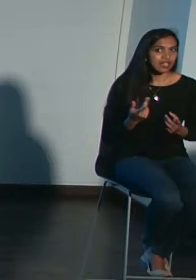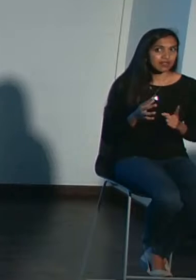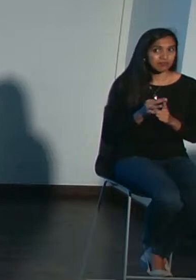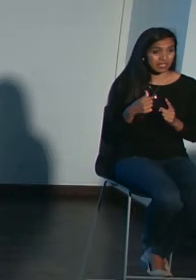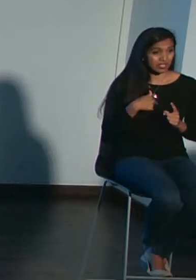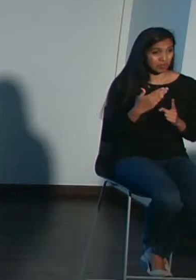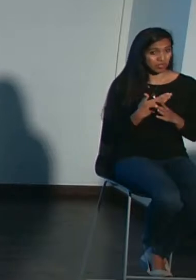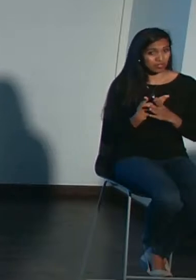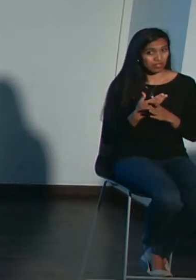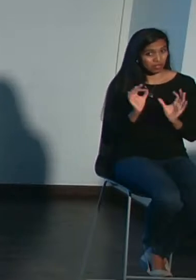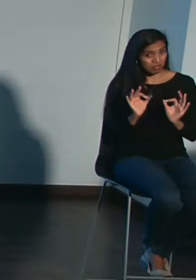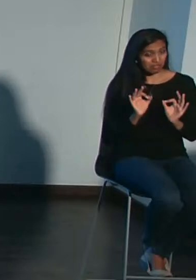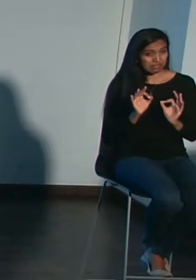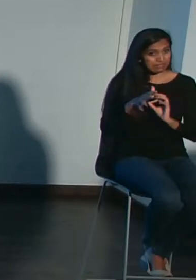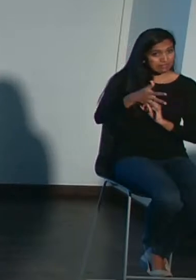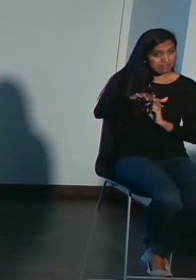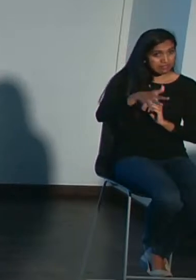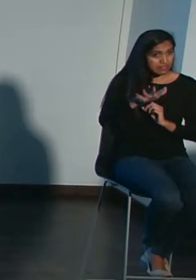I don't want to think about it.